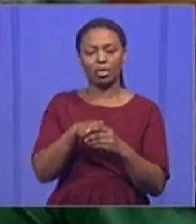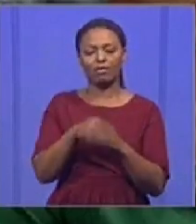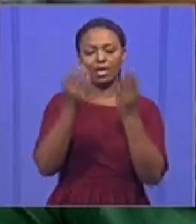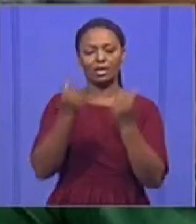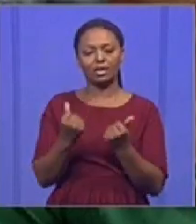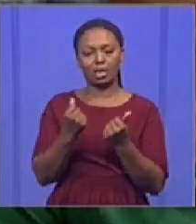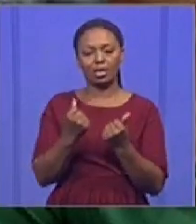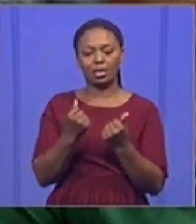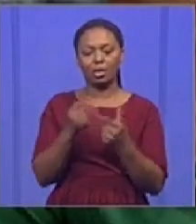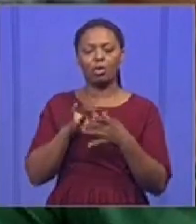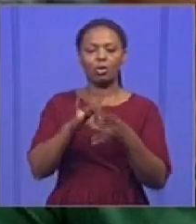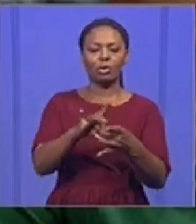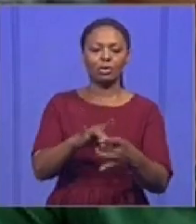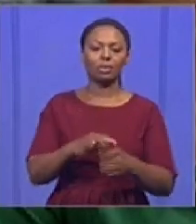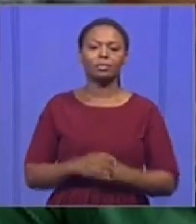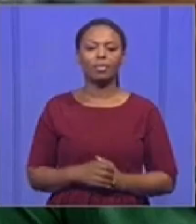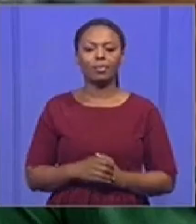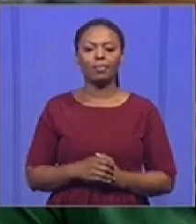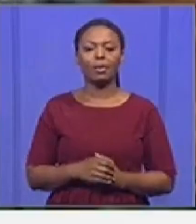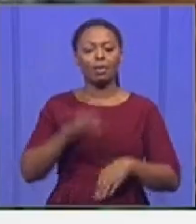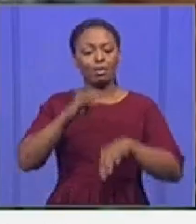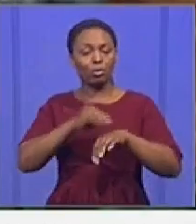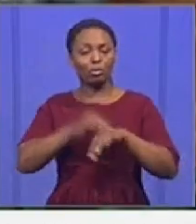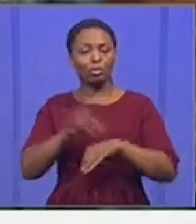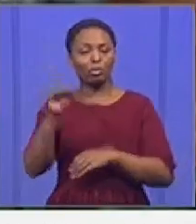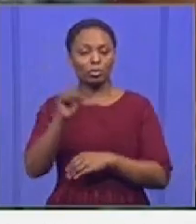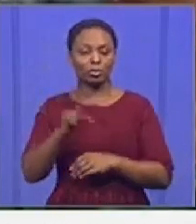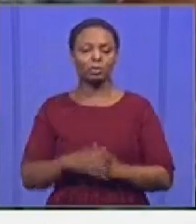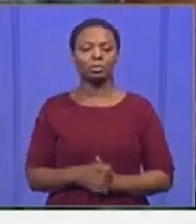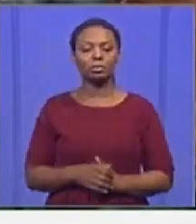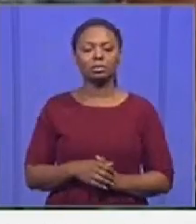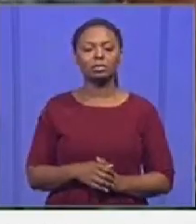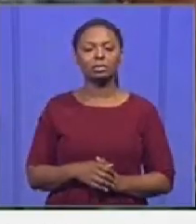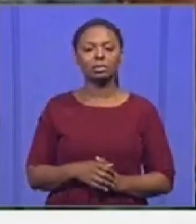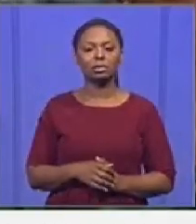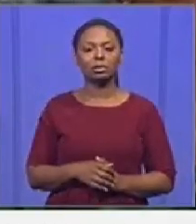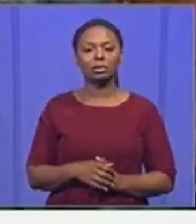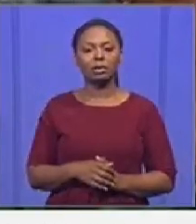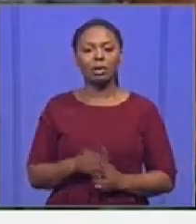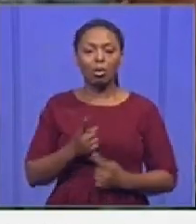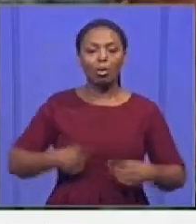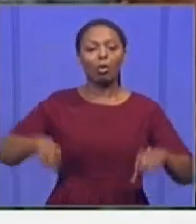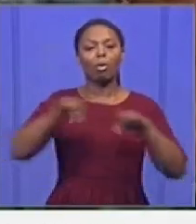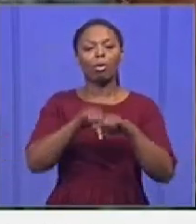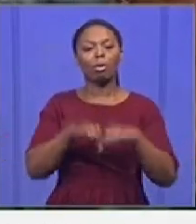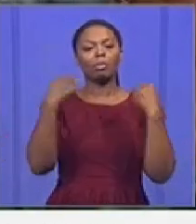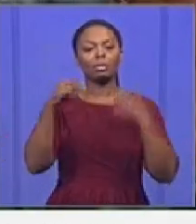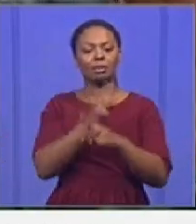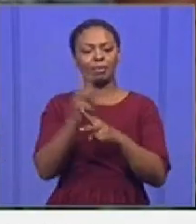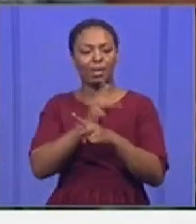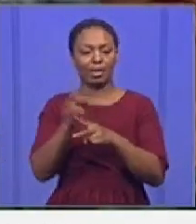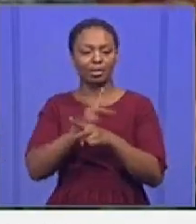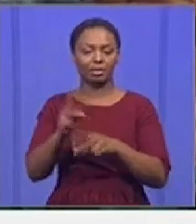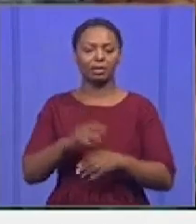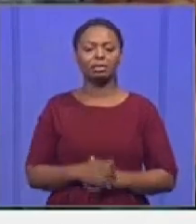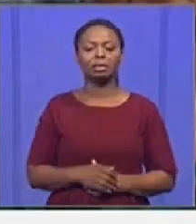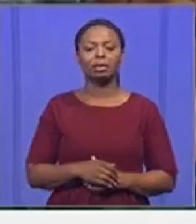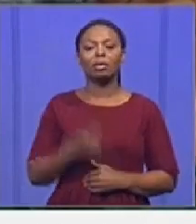commitment. The problem with that, Chair, is that all our business plans in terms